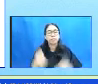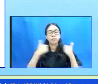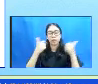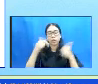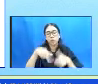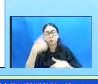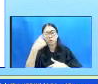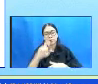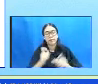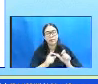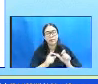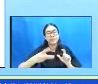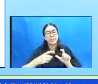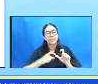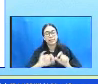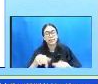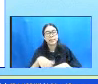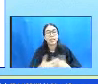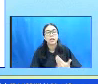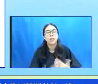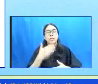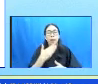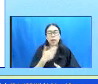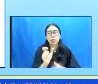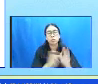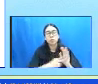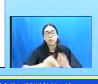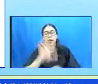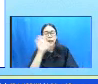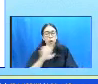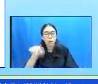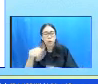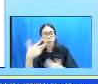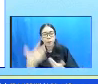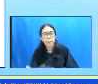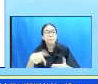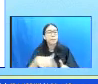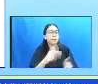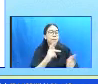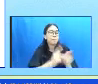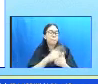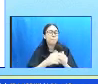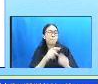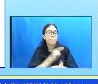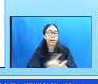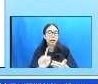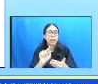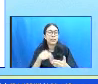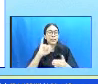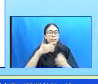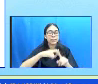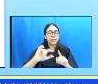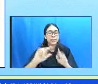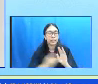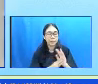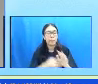annual EU Climate Diplomacy Week. Wish you all a very interesting session. Hope to see you soon in real life.